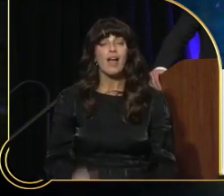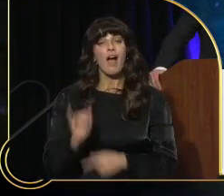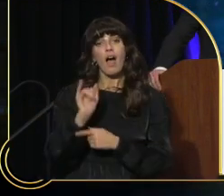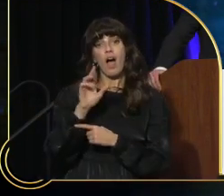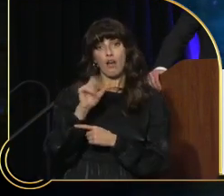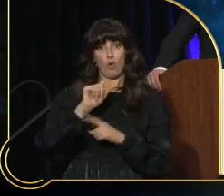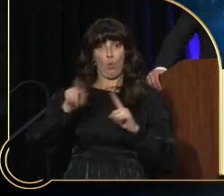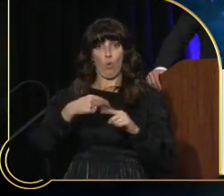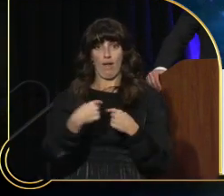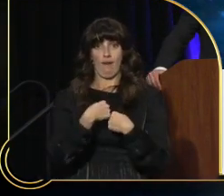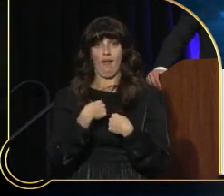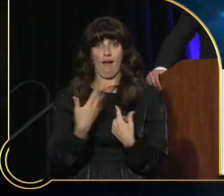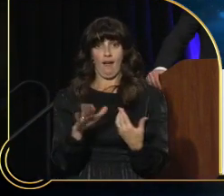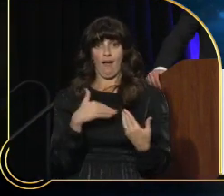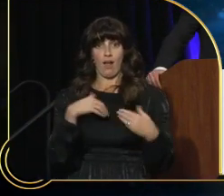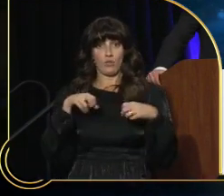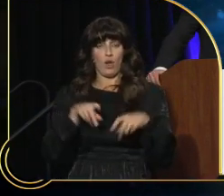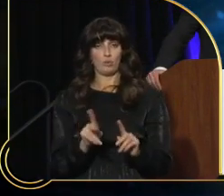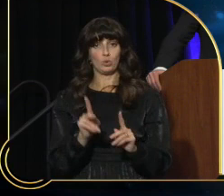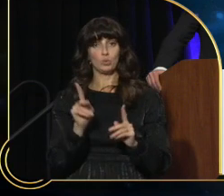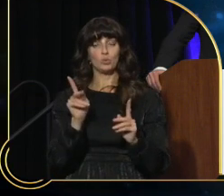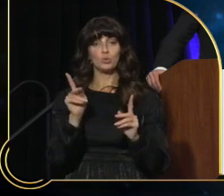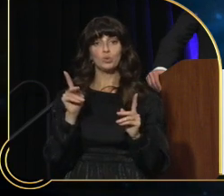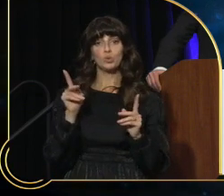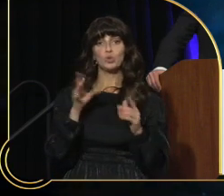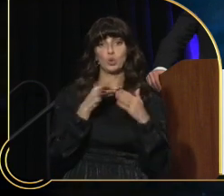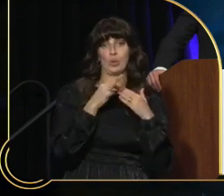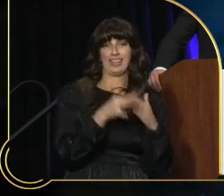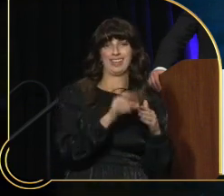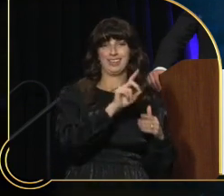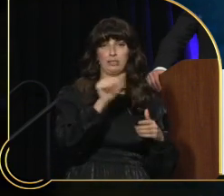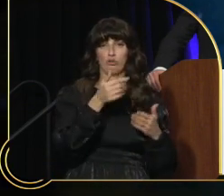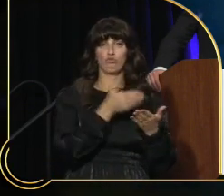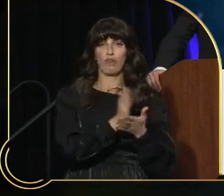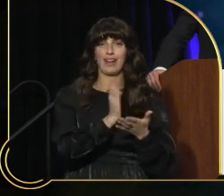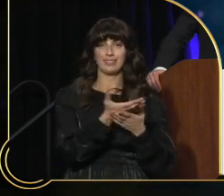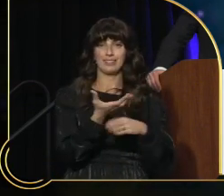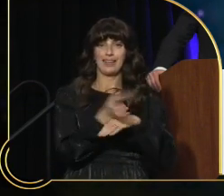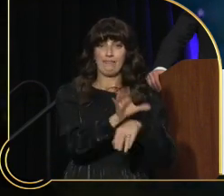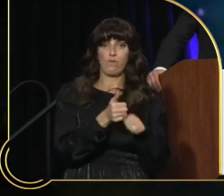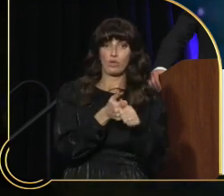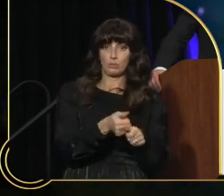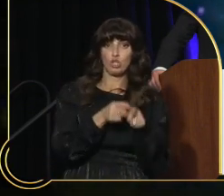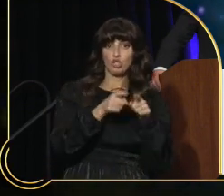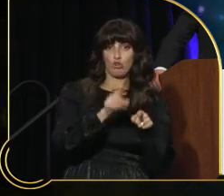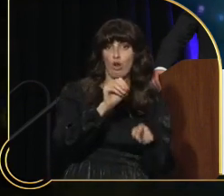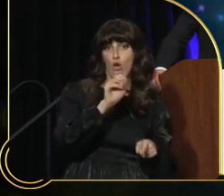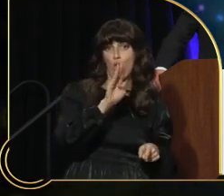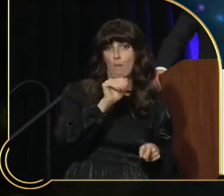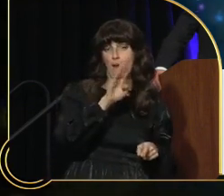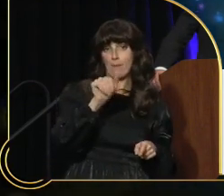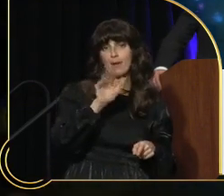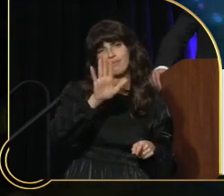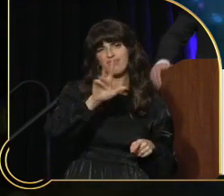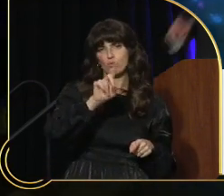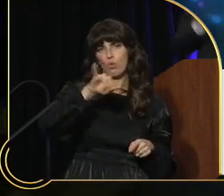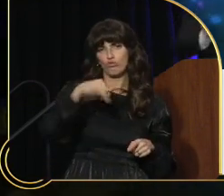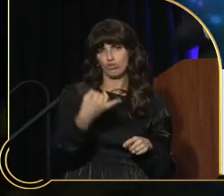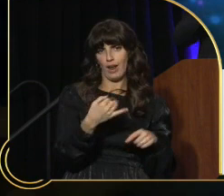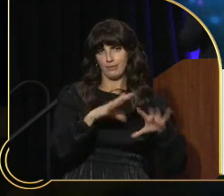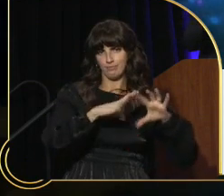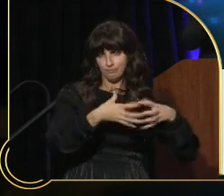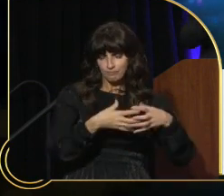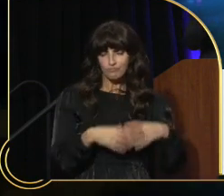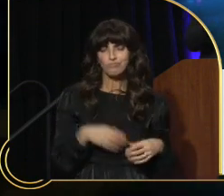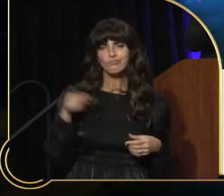when I had the opportunity to lead disability rights enforcement in the Obama administration's Justice Department,